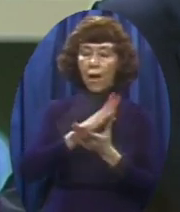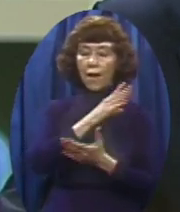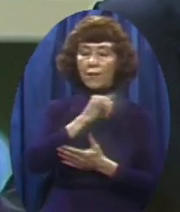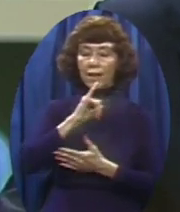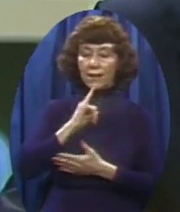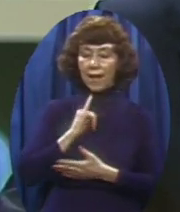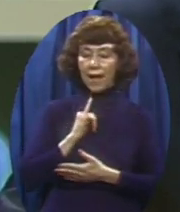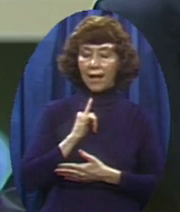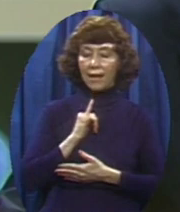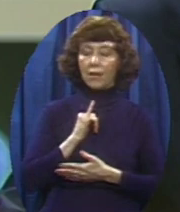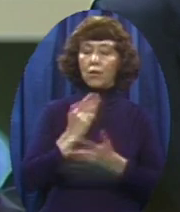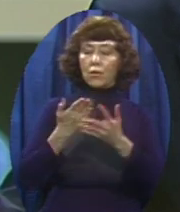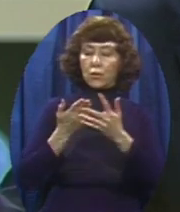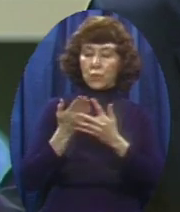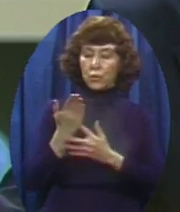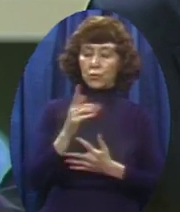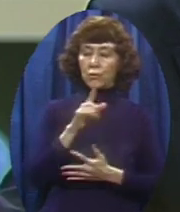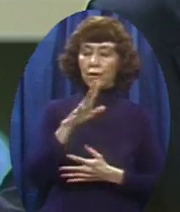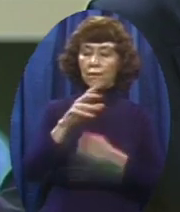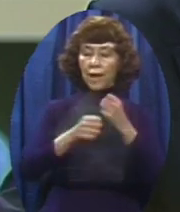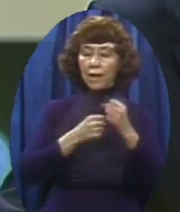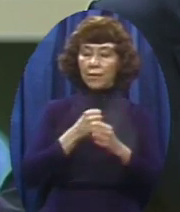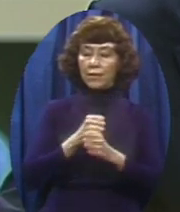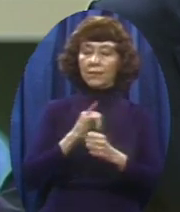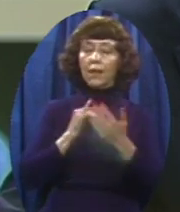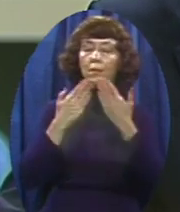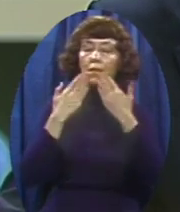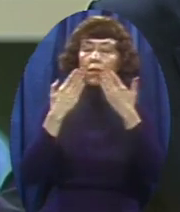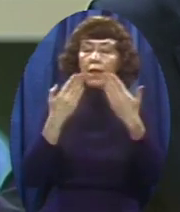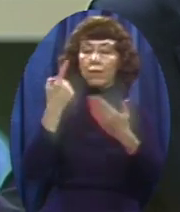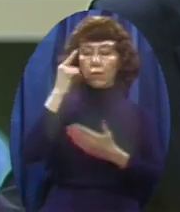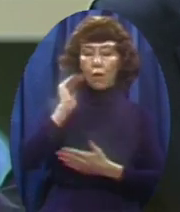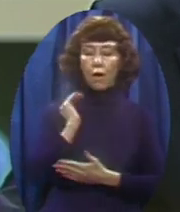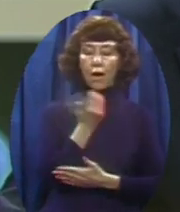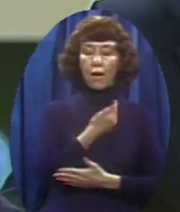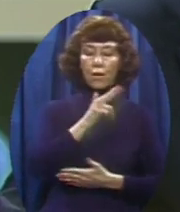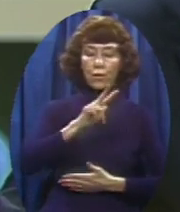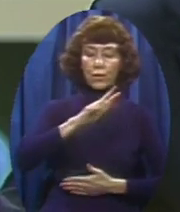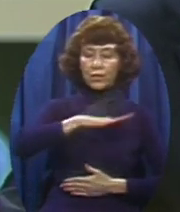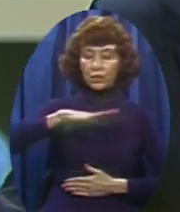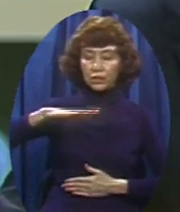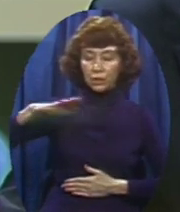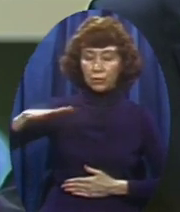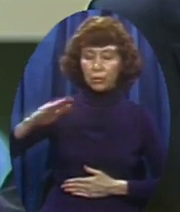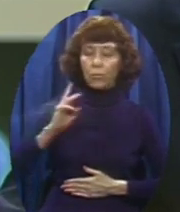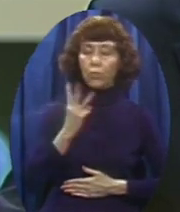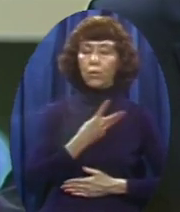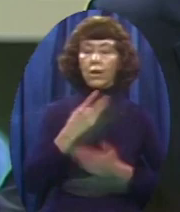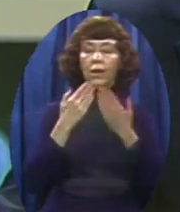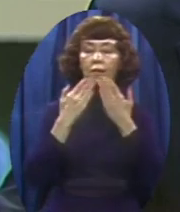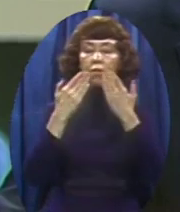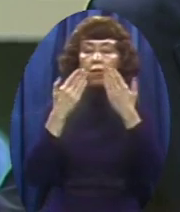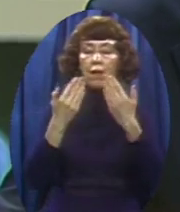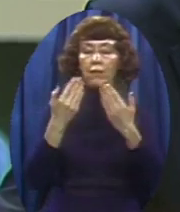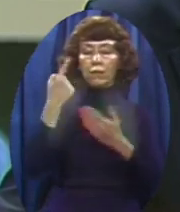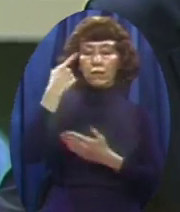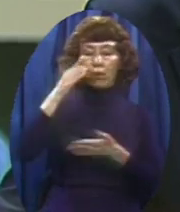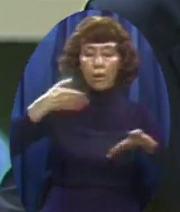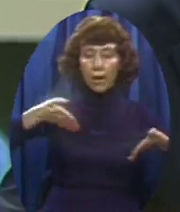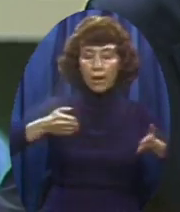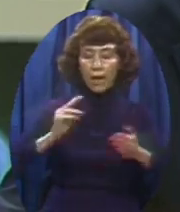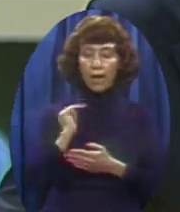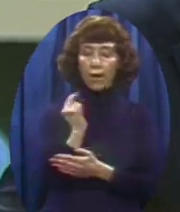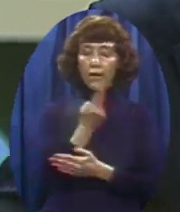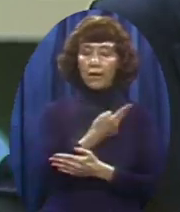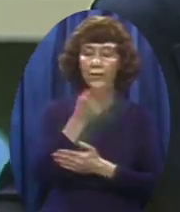grateful. For our three children, we are thankful. And for allowing us to pastor and lead